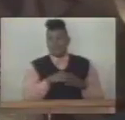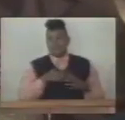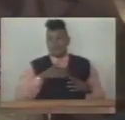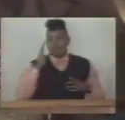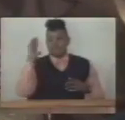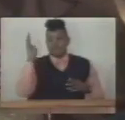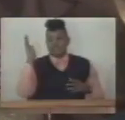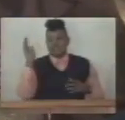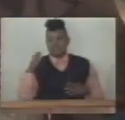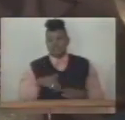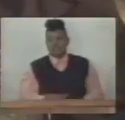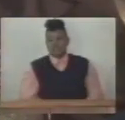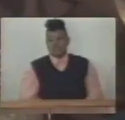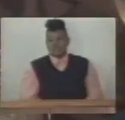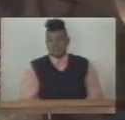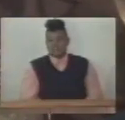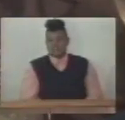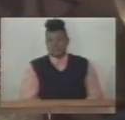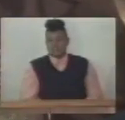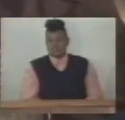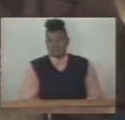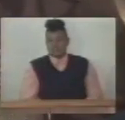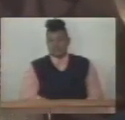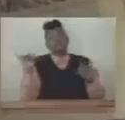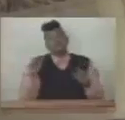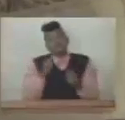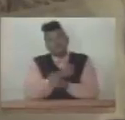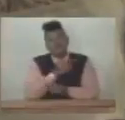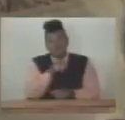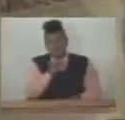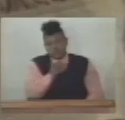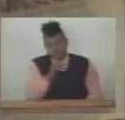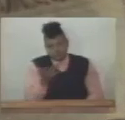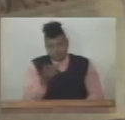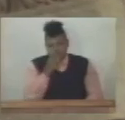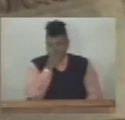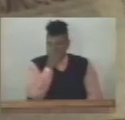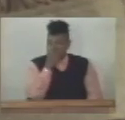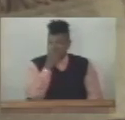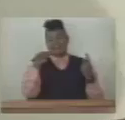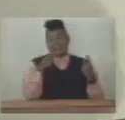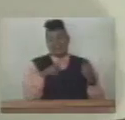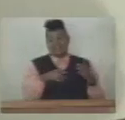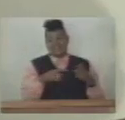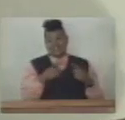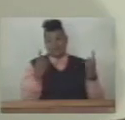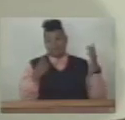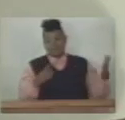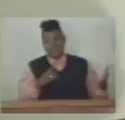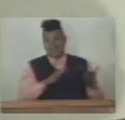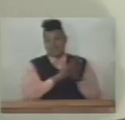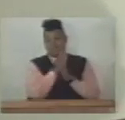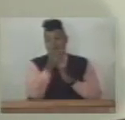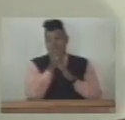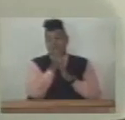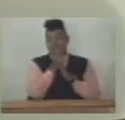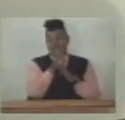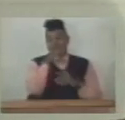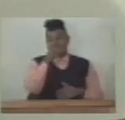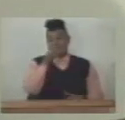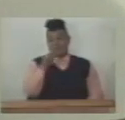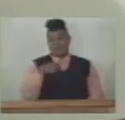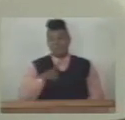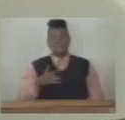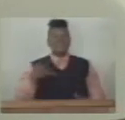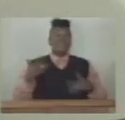evident through the presence of former Prime Ministers Edward Siaga and PJ Patterson, as well as Speaker of the House of the Assembly in the Cayman